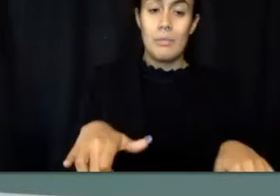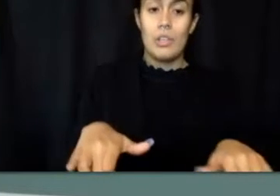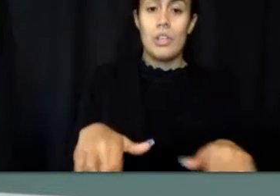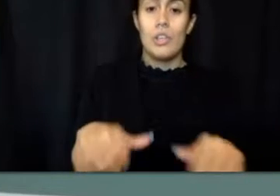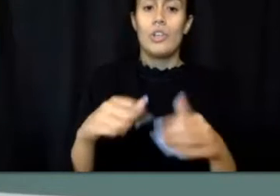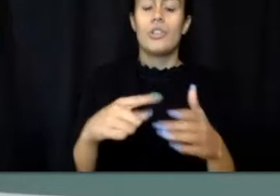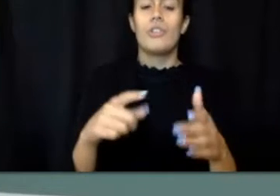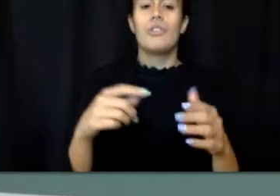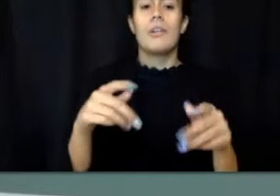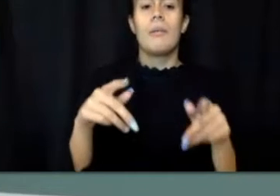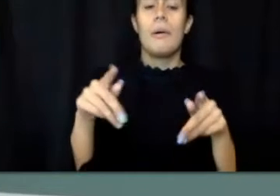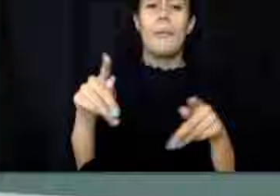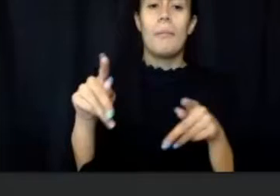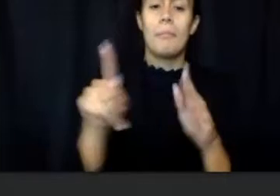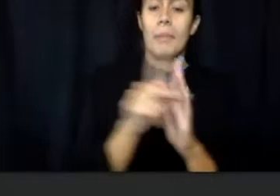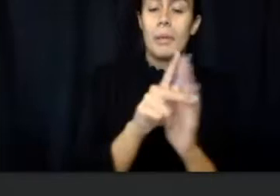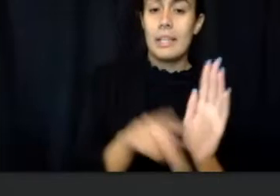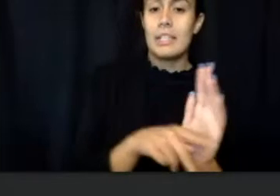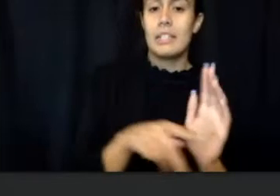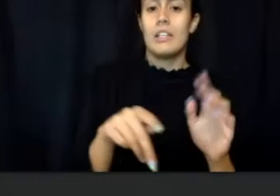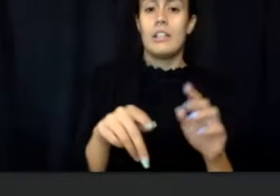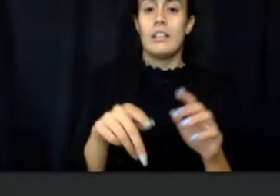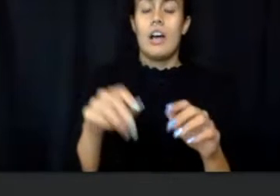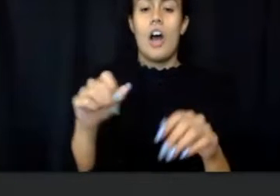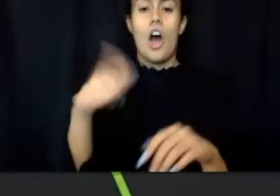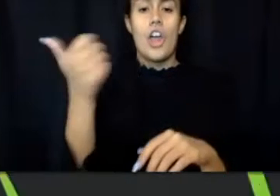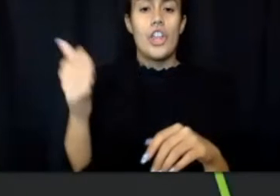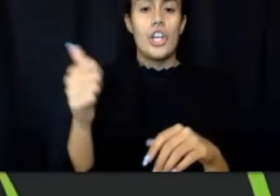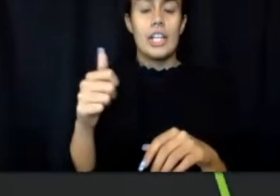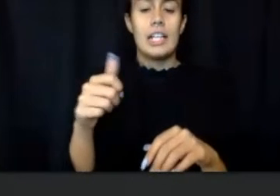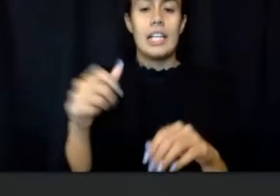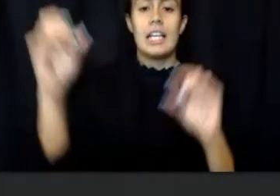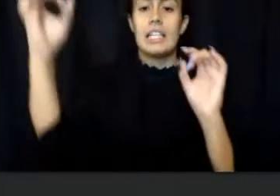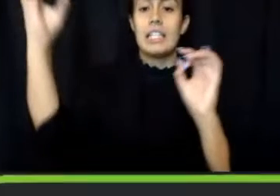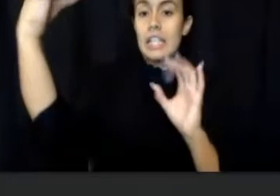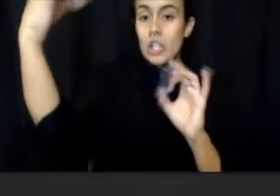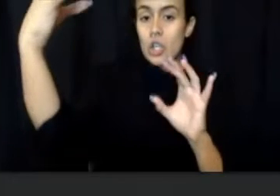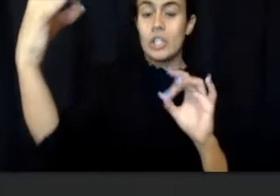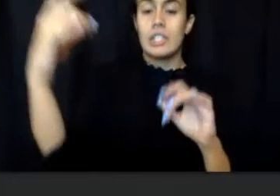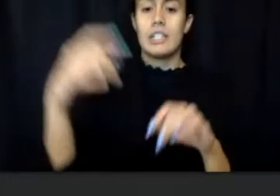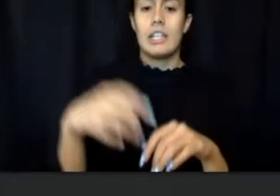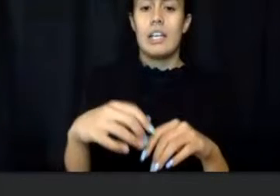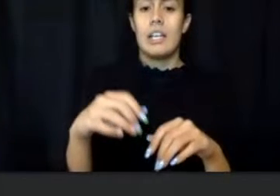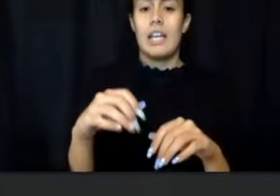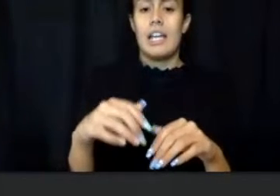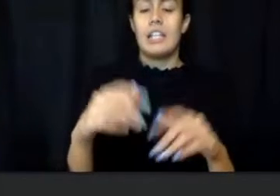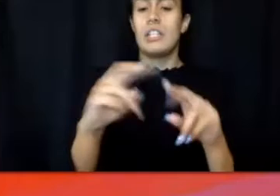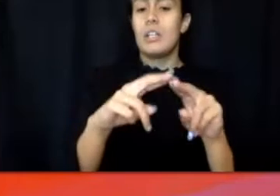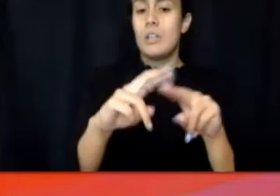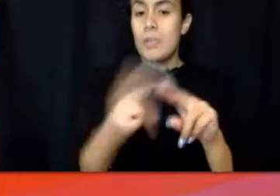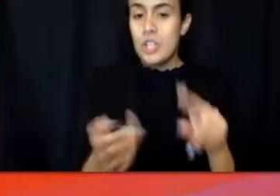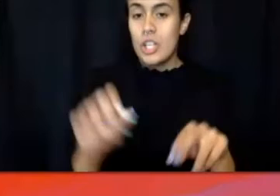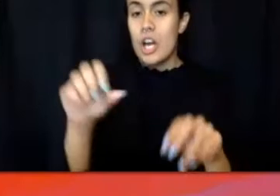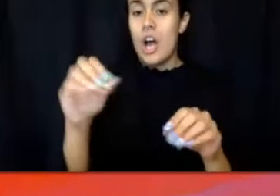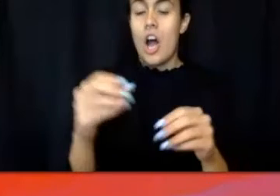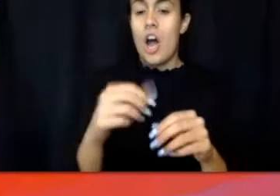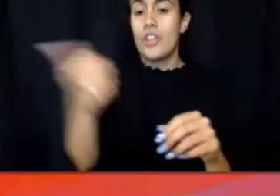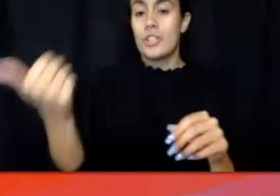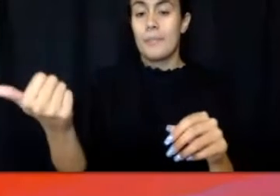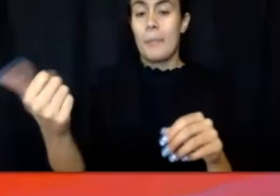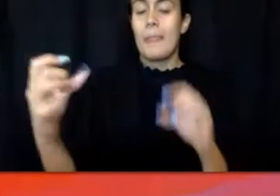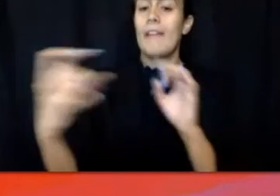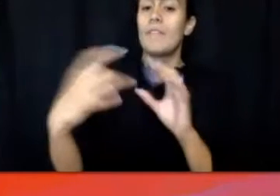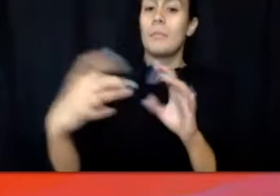serves primarily to modulate other kinds of signals, amplifying some and diminishing others. Feedback